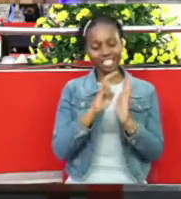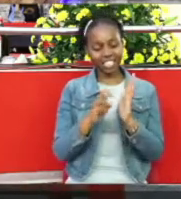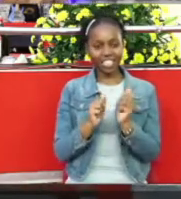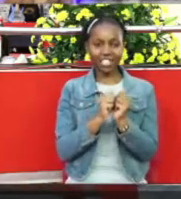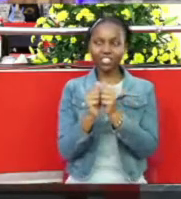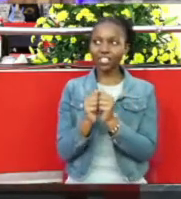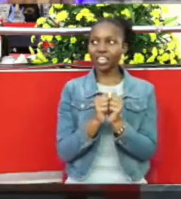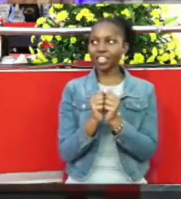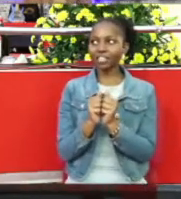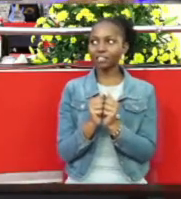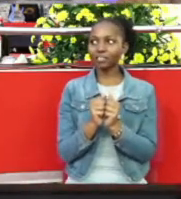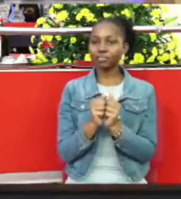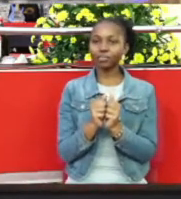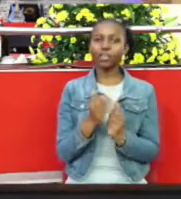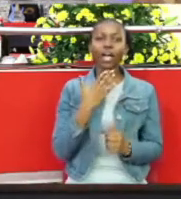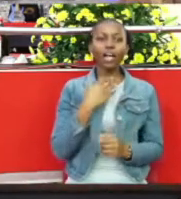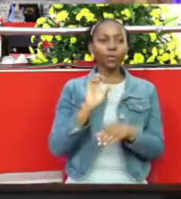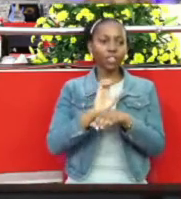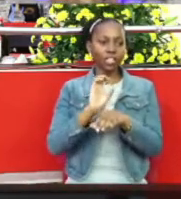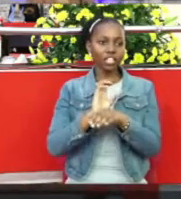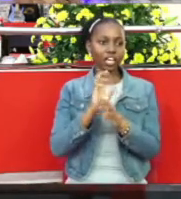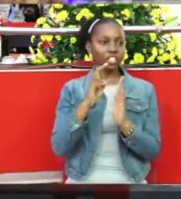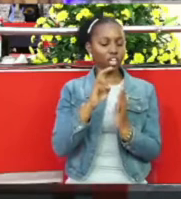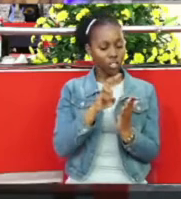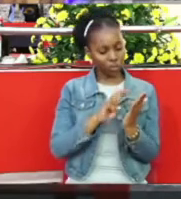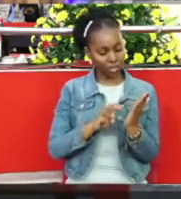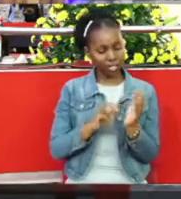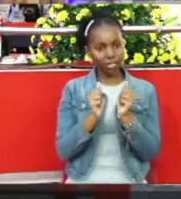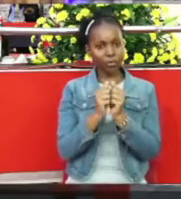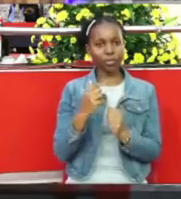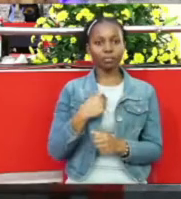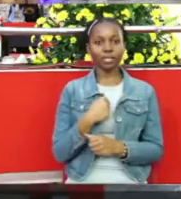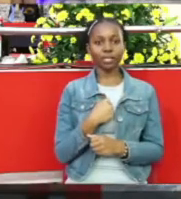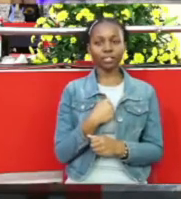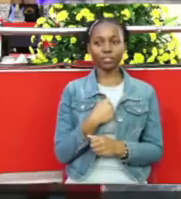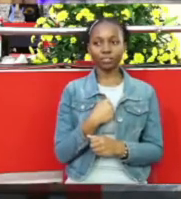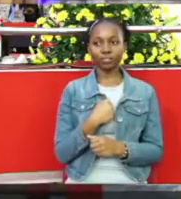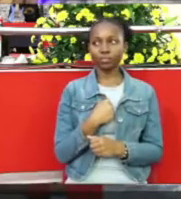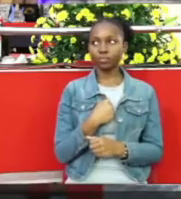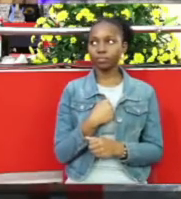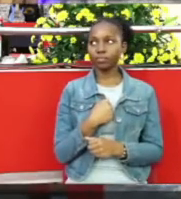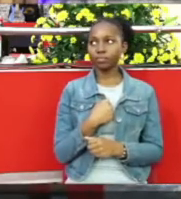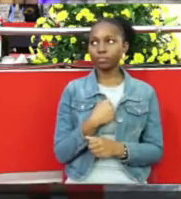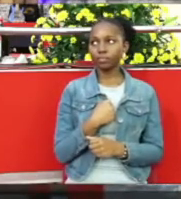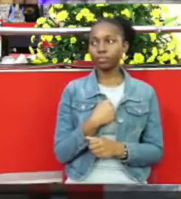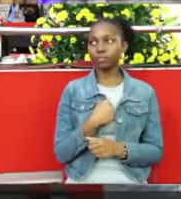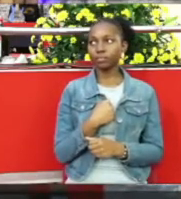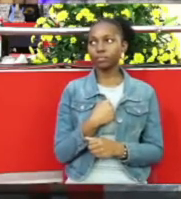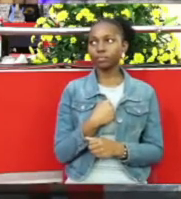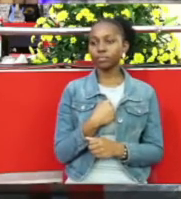I want the church to participate with me. This is a very lovely word that I want us to share with you.